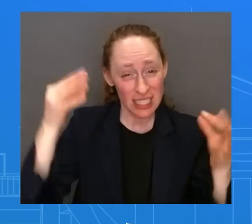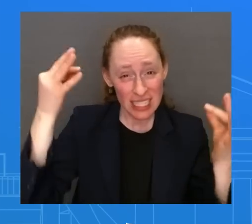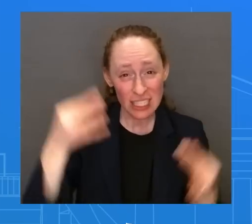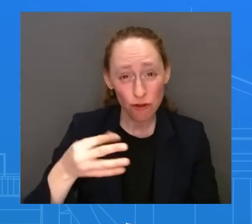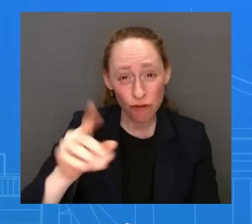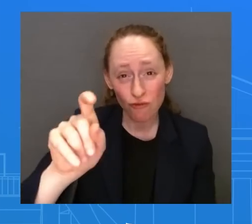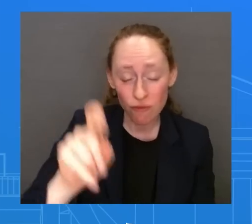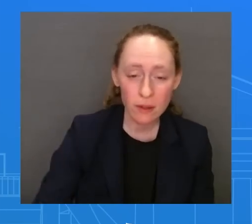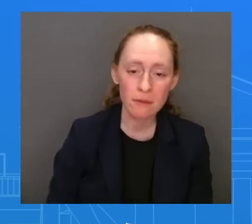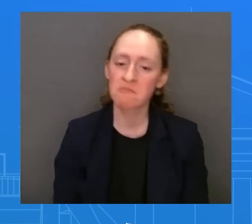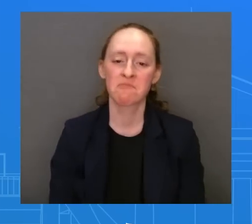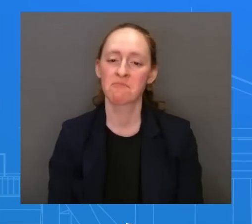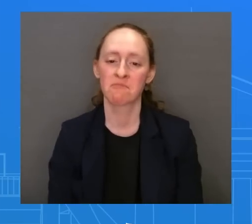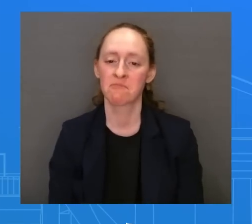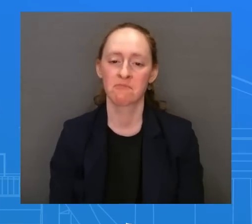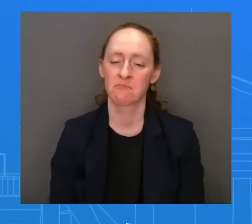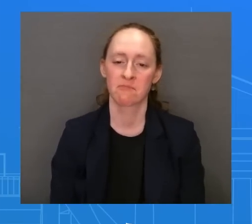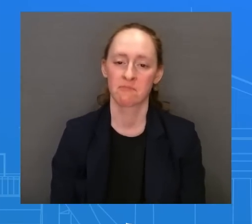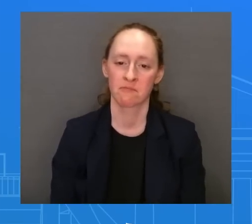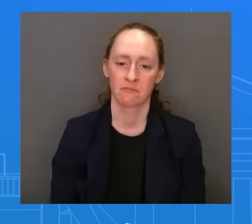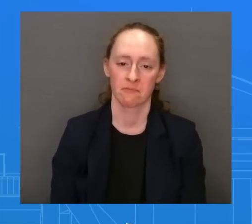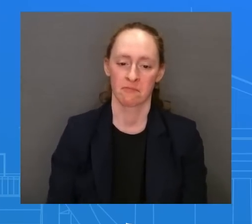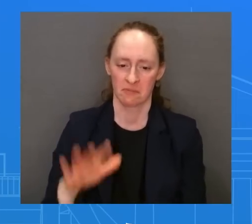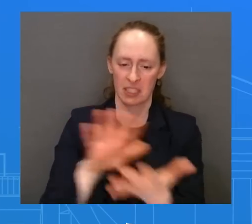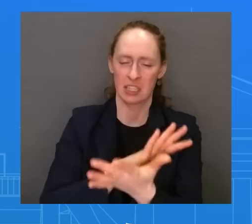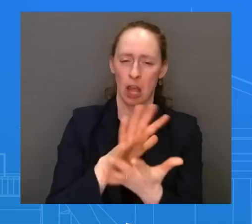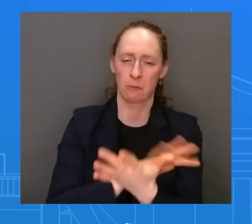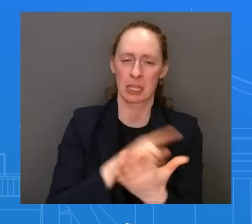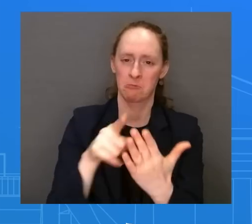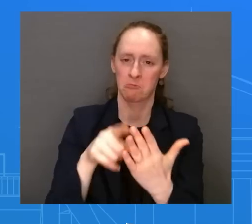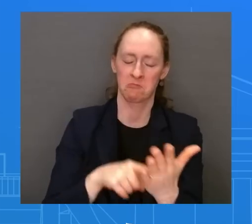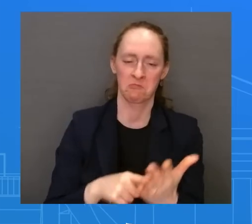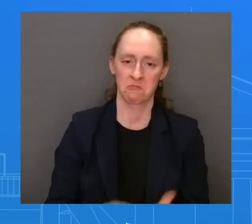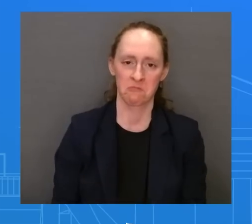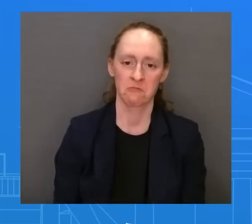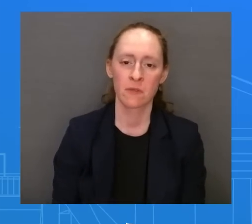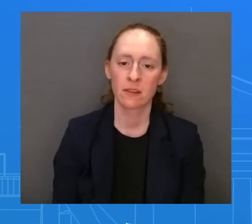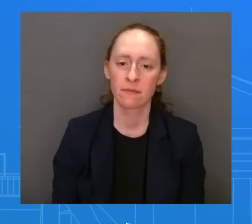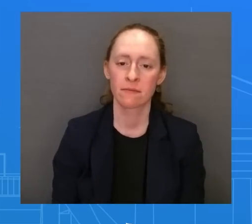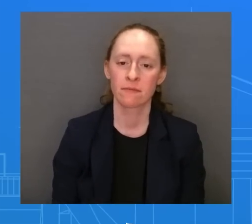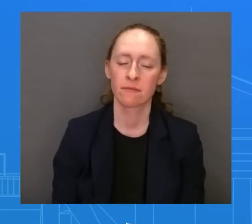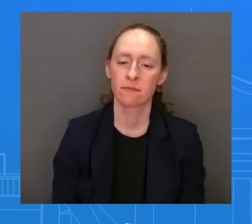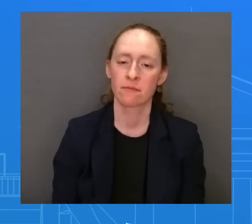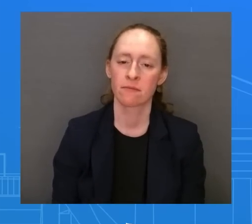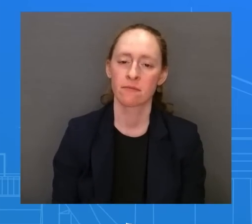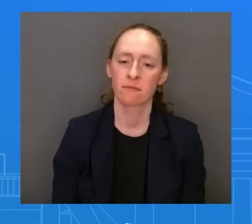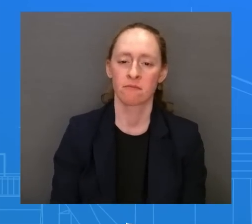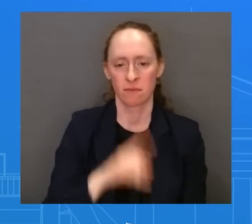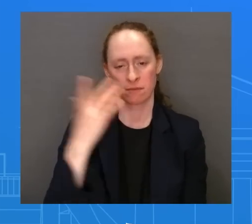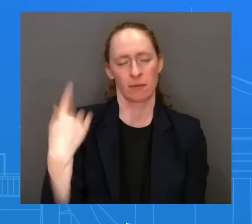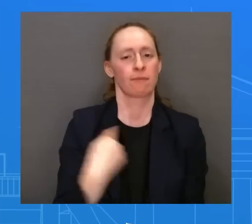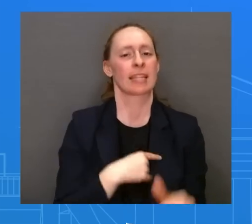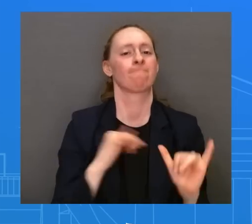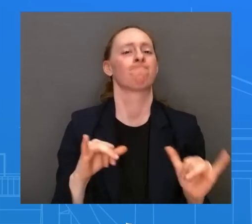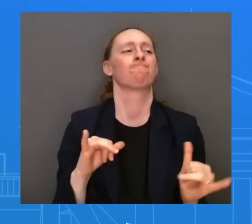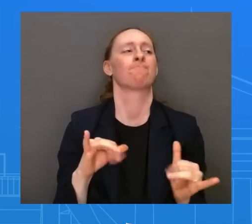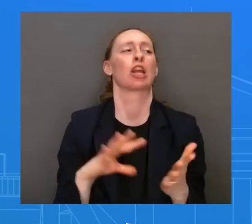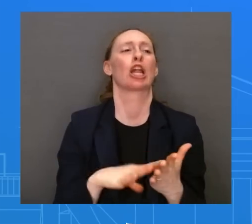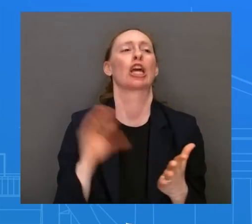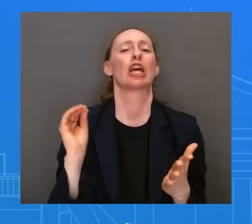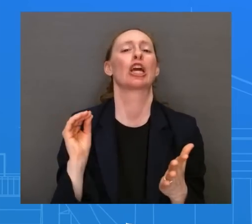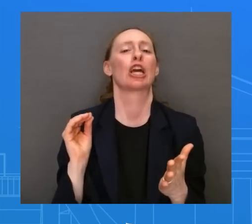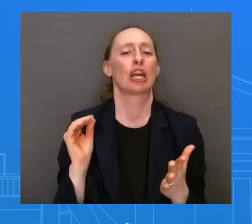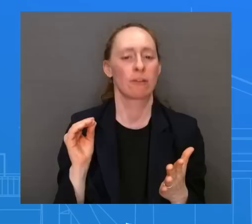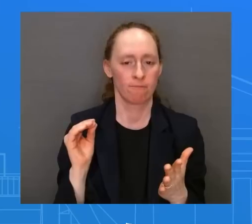the made the main takeaways the main lessons that we learned and again the president's enormously proud of the men and women who conducted this